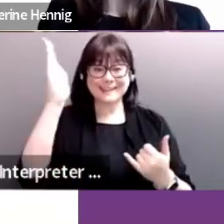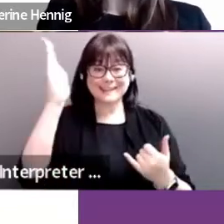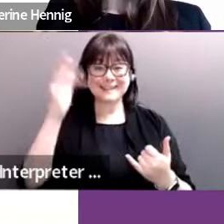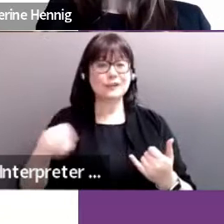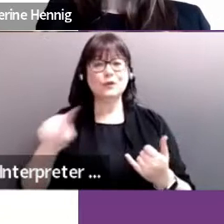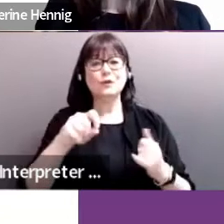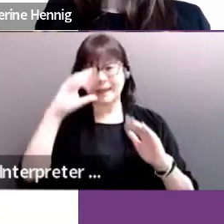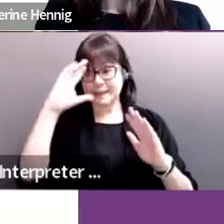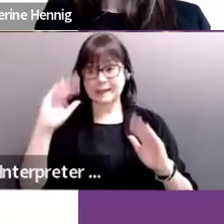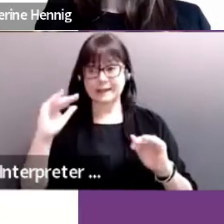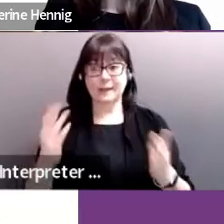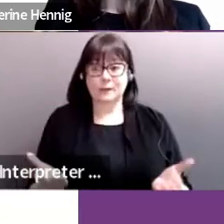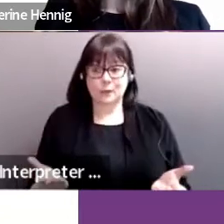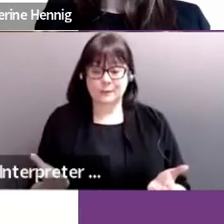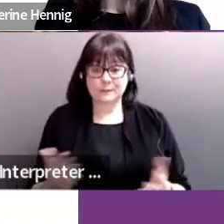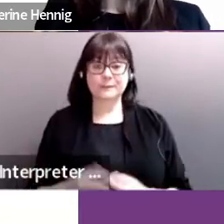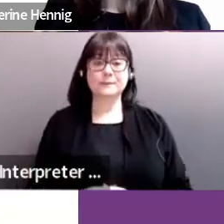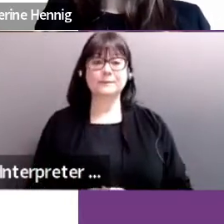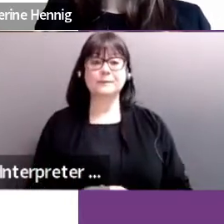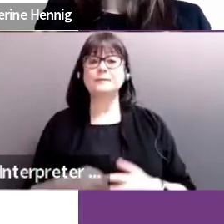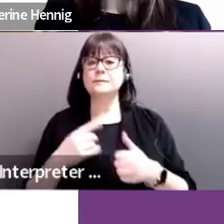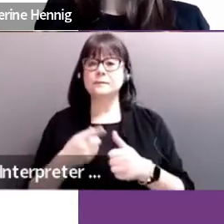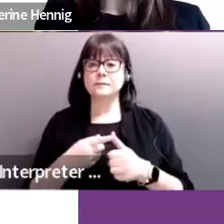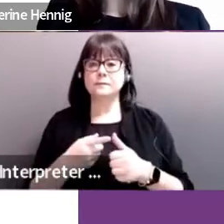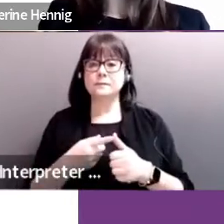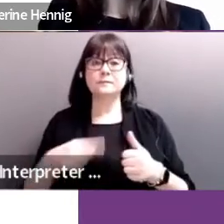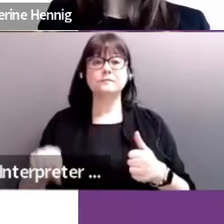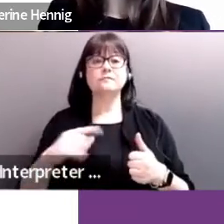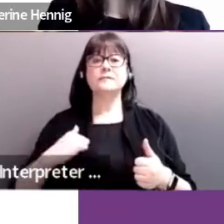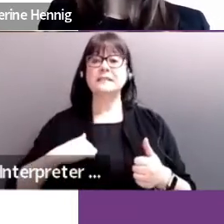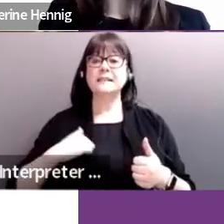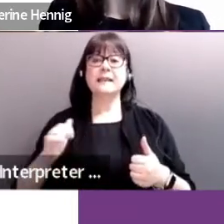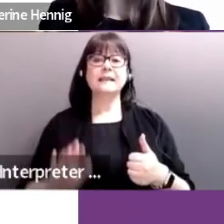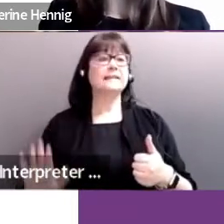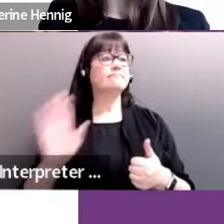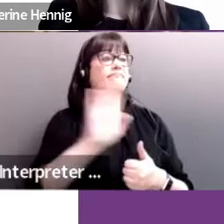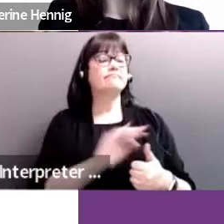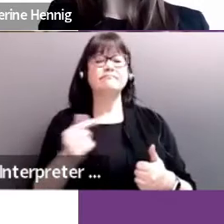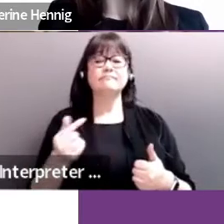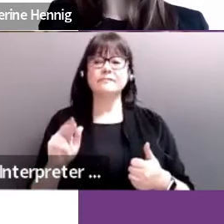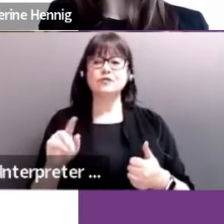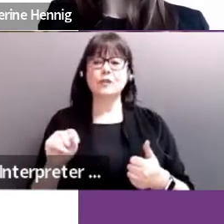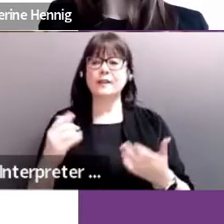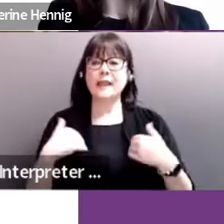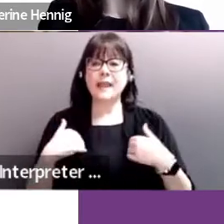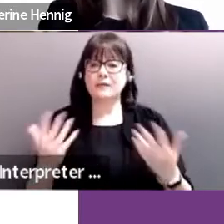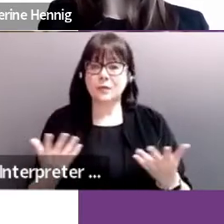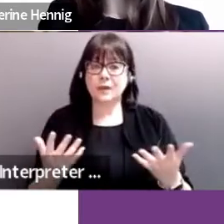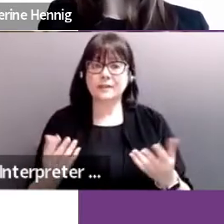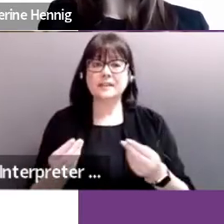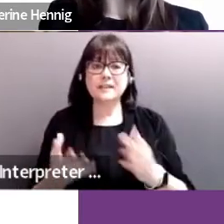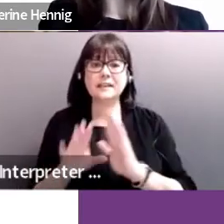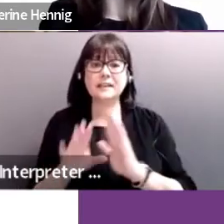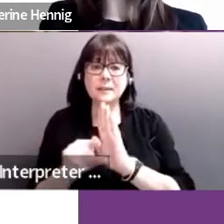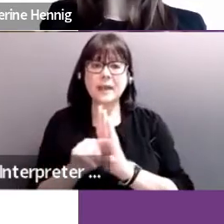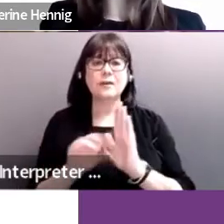expect. So first up, we're going to be taking a look at the Canadian grant landscape just to give you some background on what's out there and what's available for